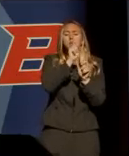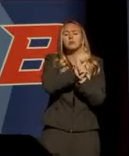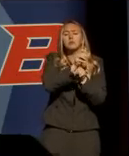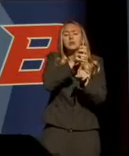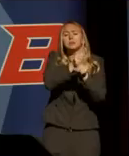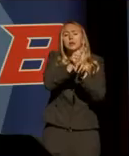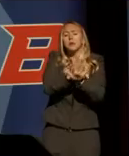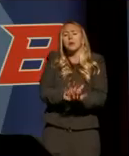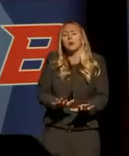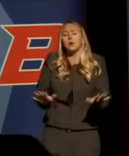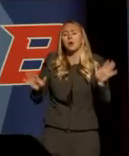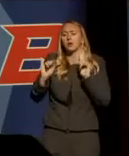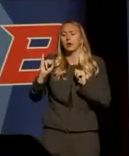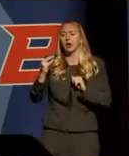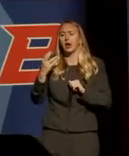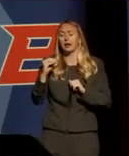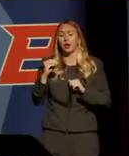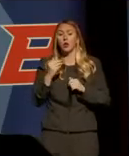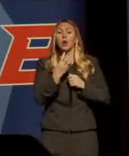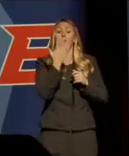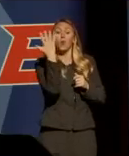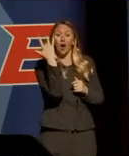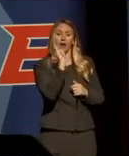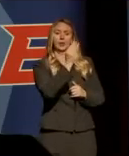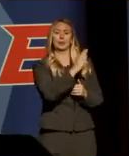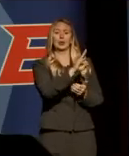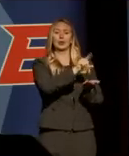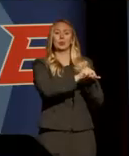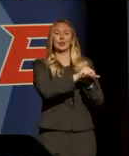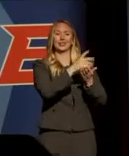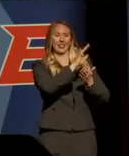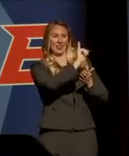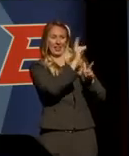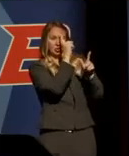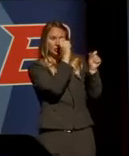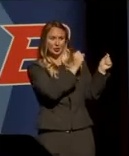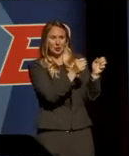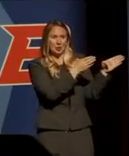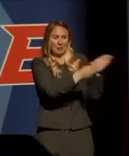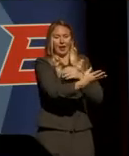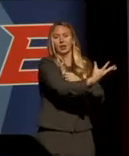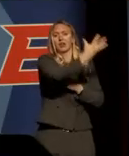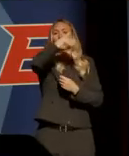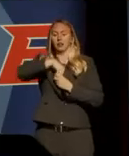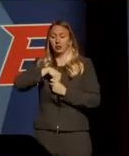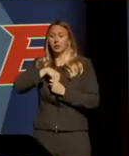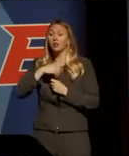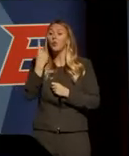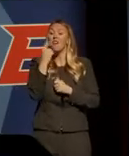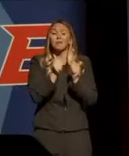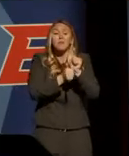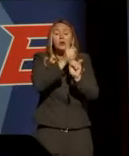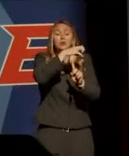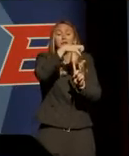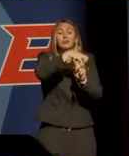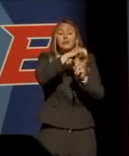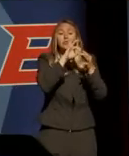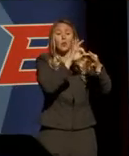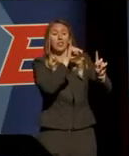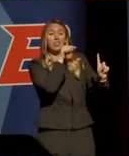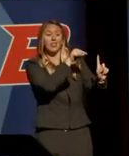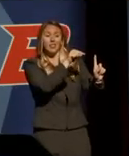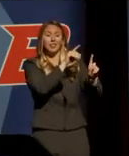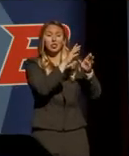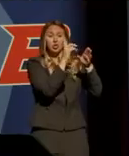of the strategic plan. And one of the most extraordinary things about that strategic plan is that